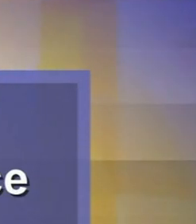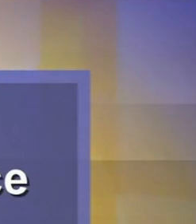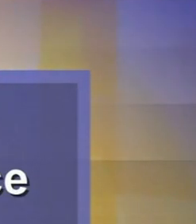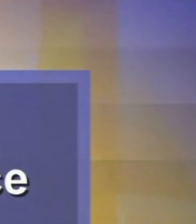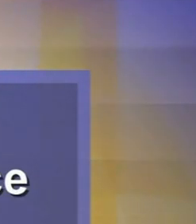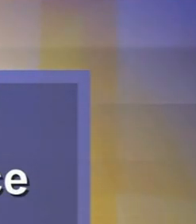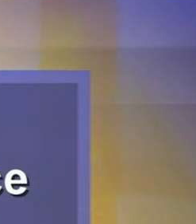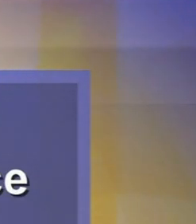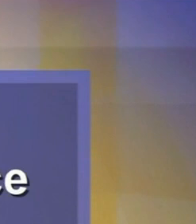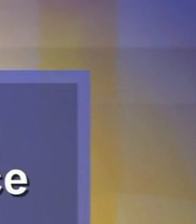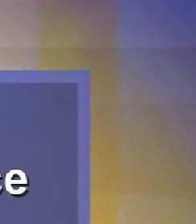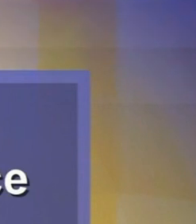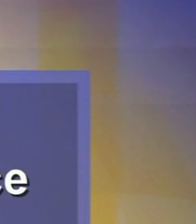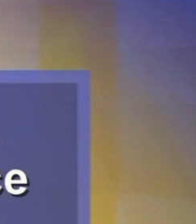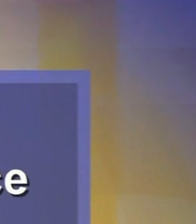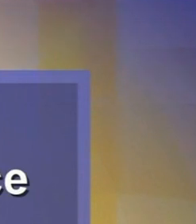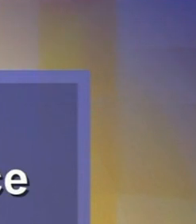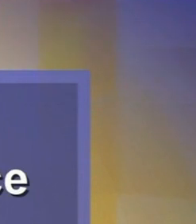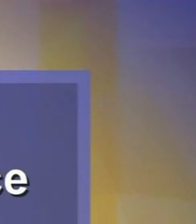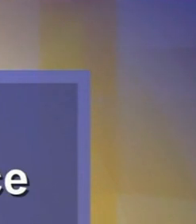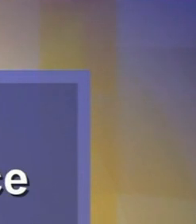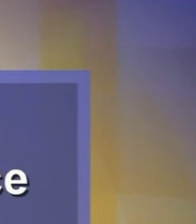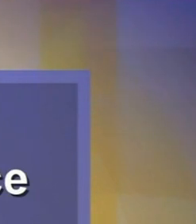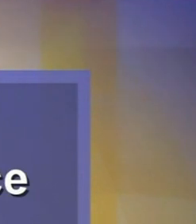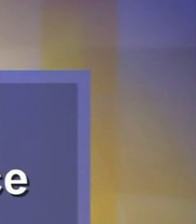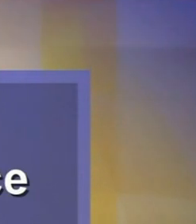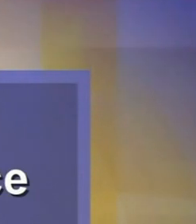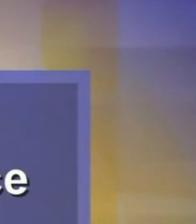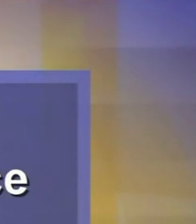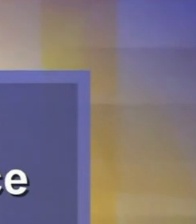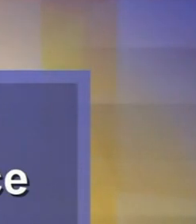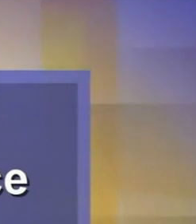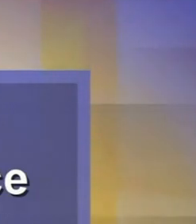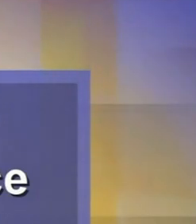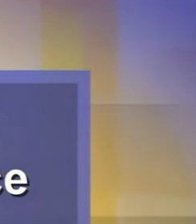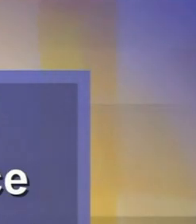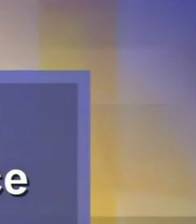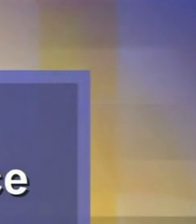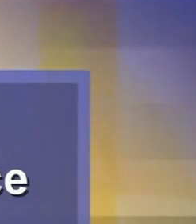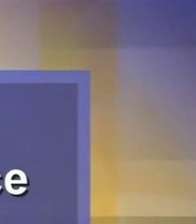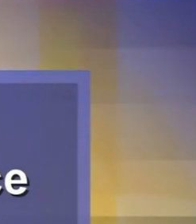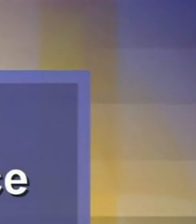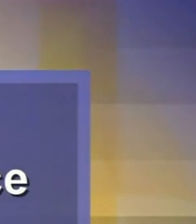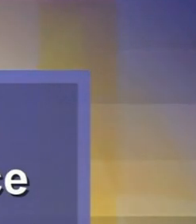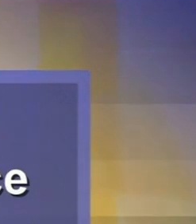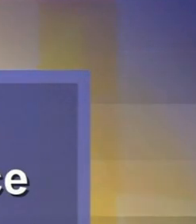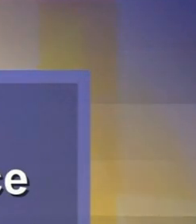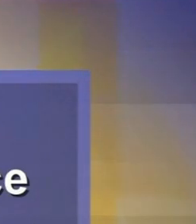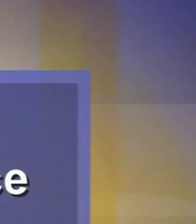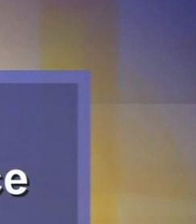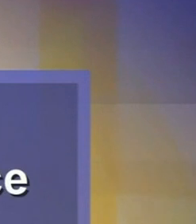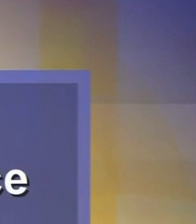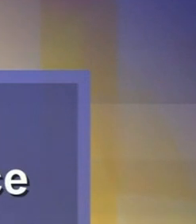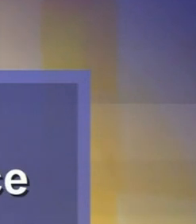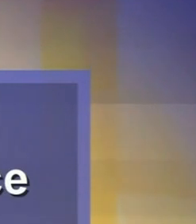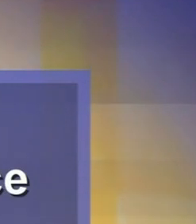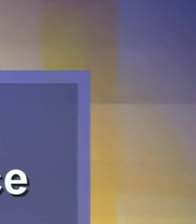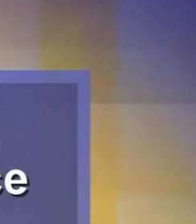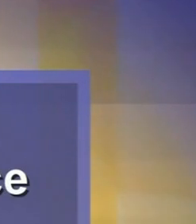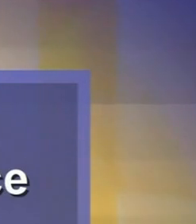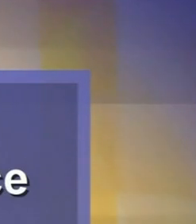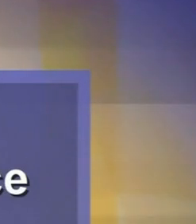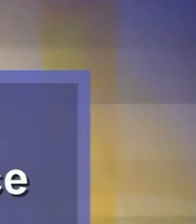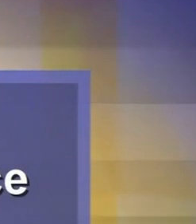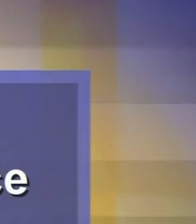for 16 weeks. Barbecue Festival, around 40,000 people, probably Mother's Day